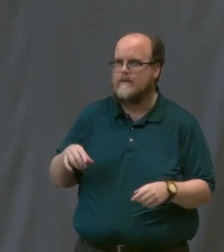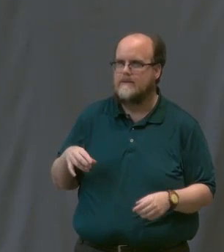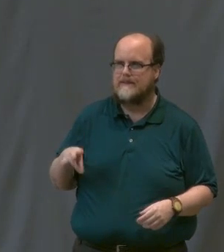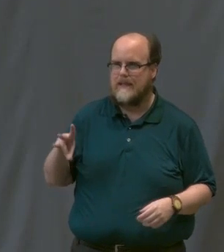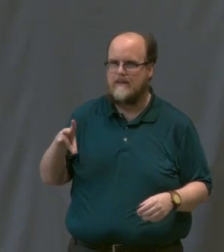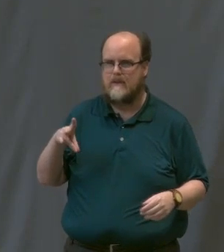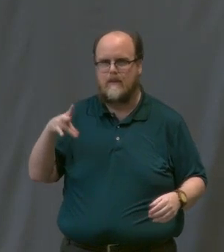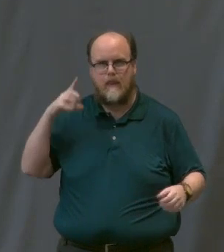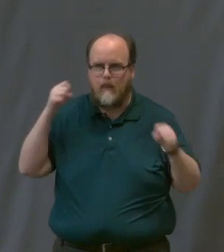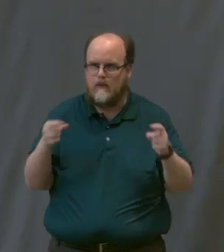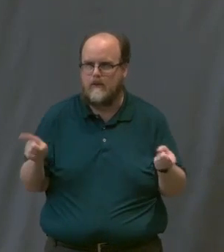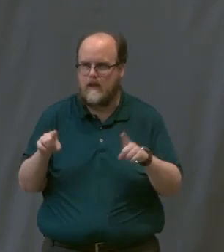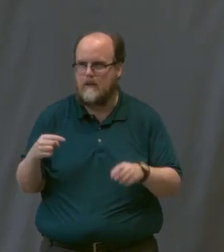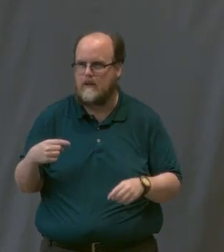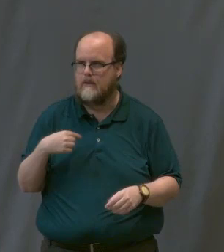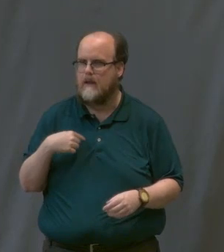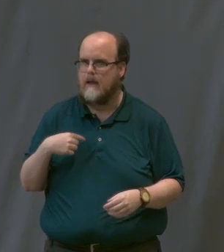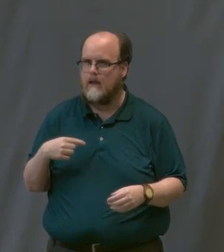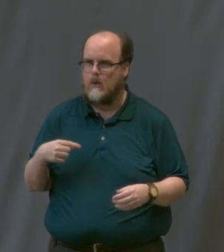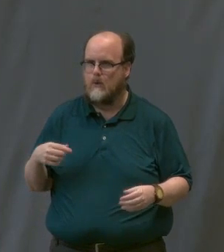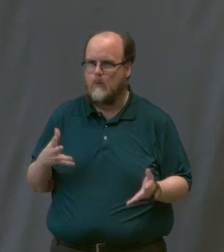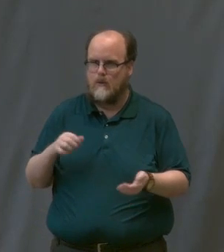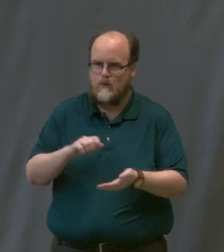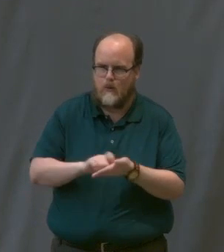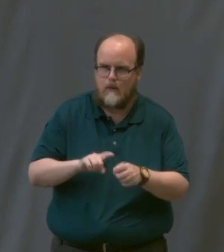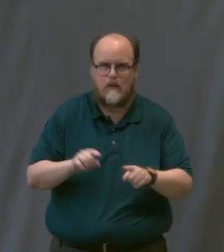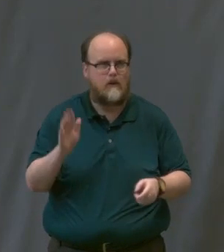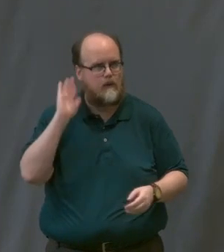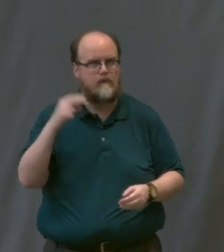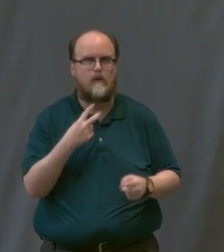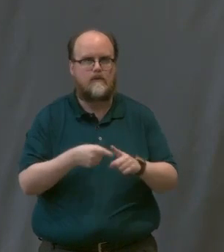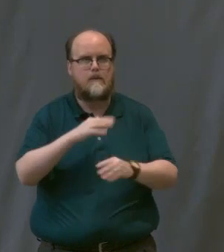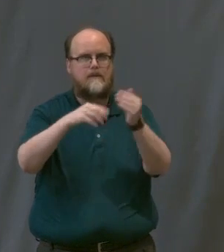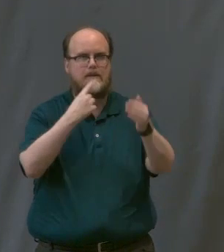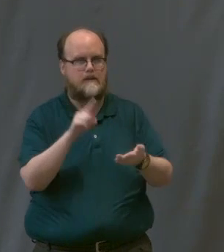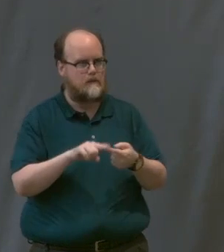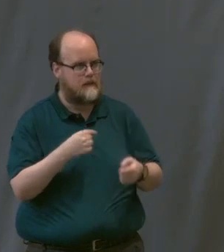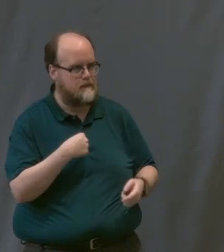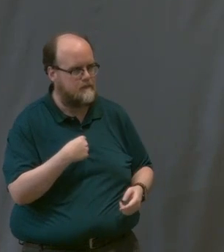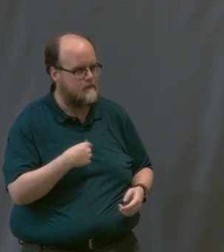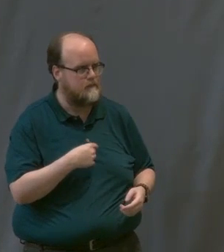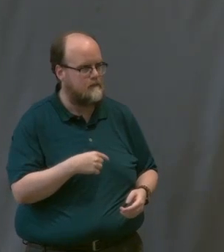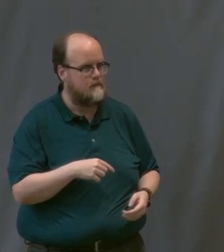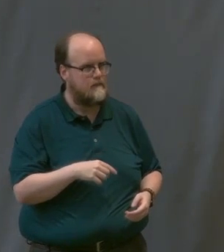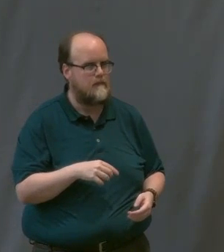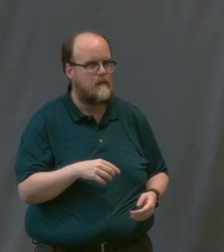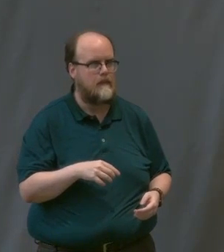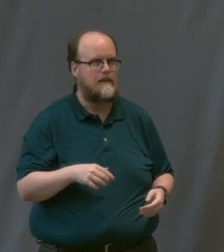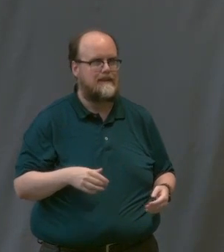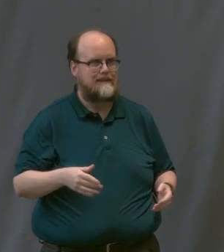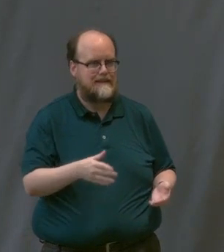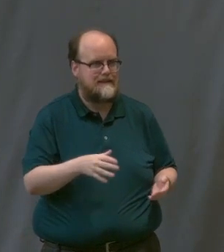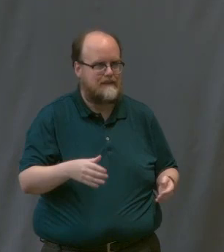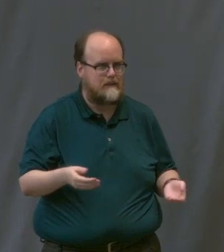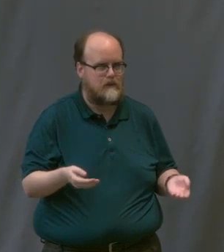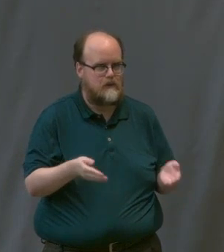their voices, I was about to write, but I heard a voice from heaven saying to me, seal up the things which the 7